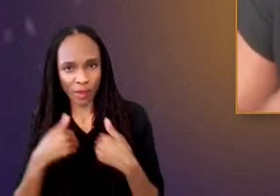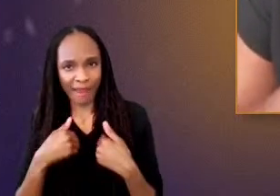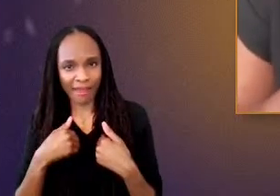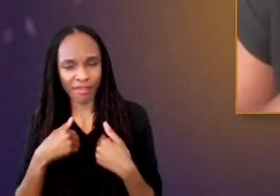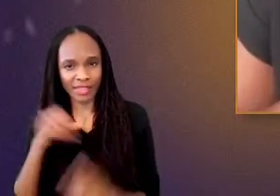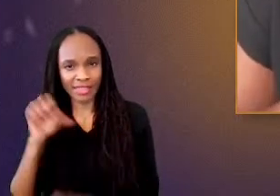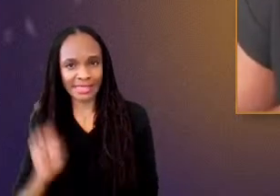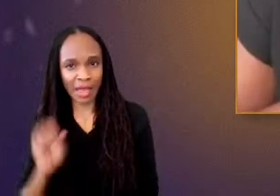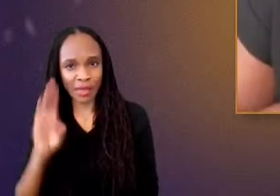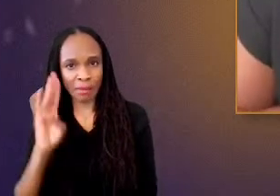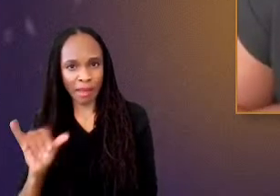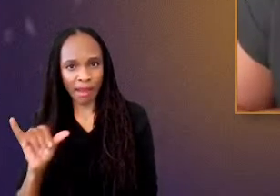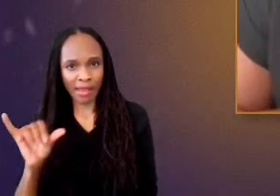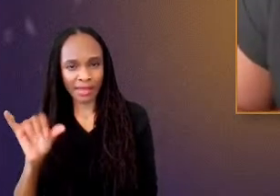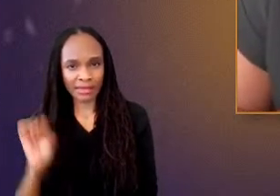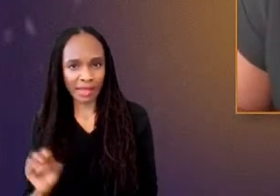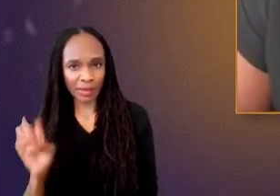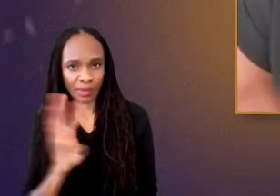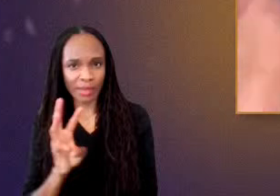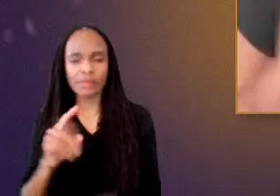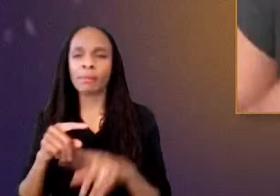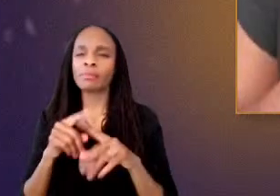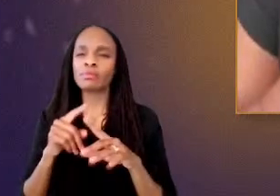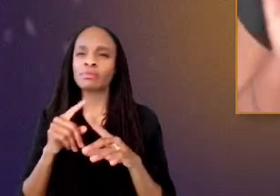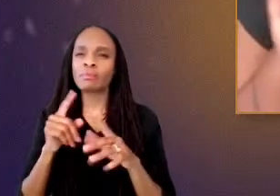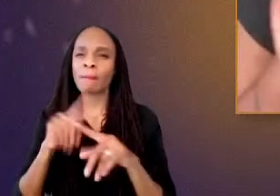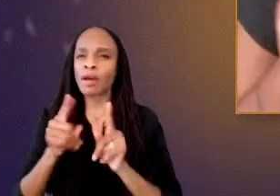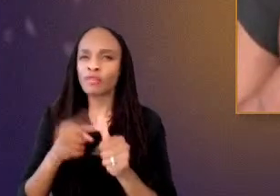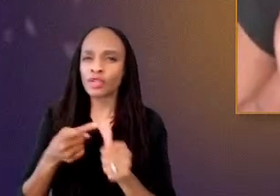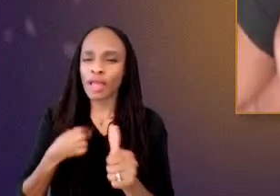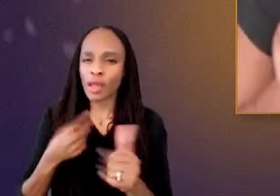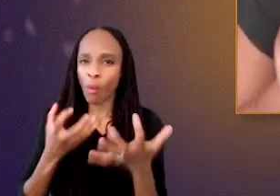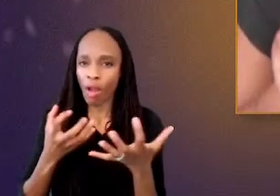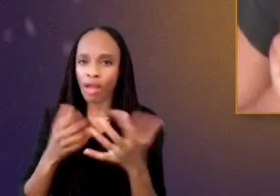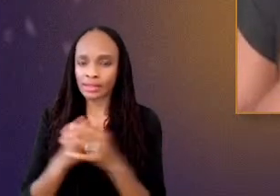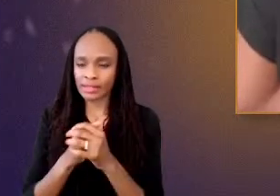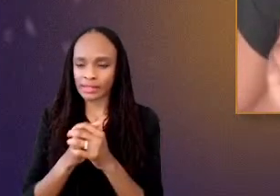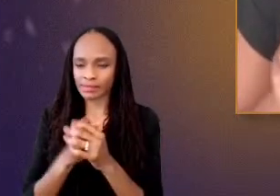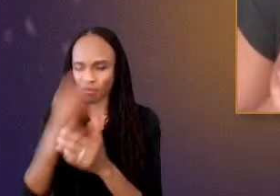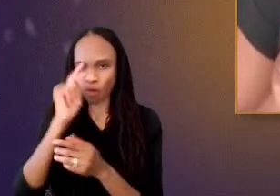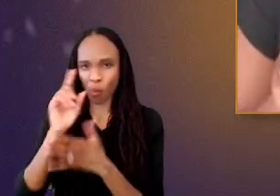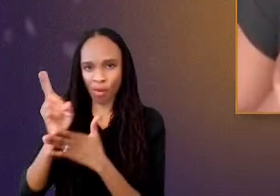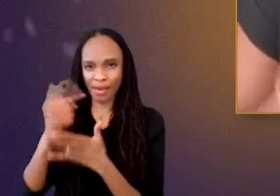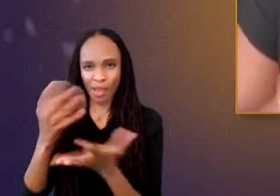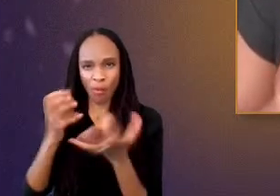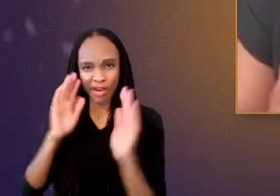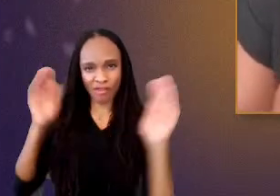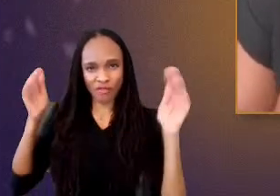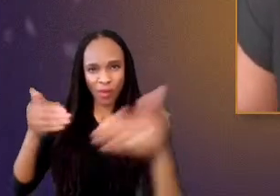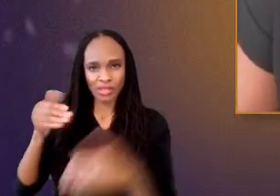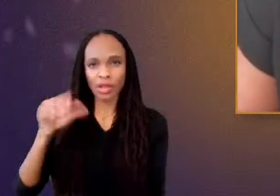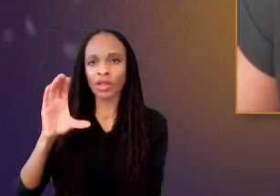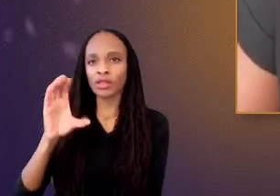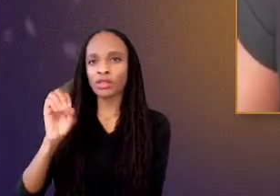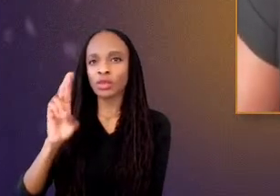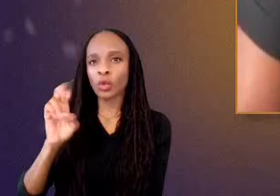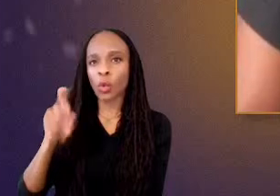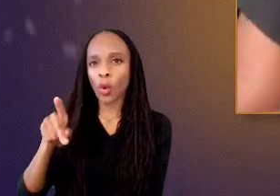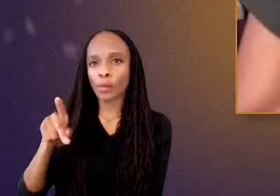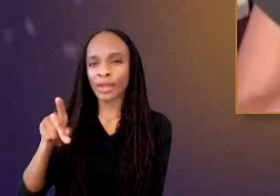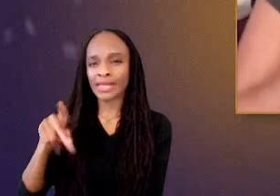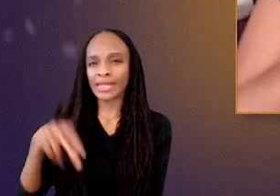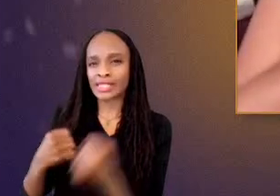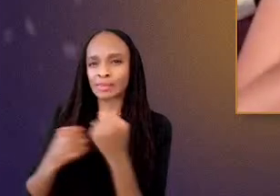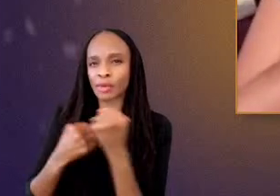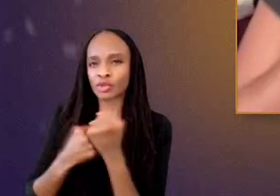that. But I first want to just kind of go stick for a minute on the corporate sponsorships. And